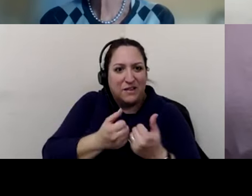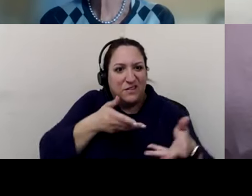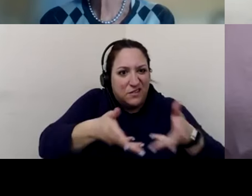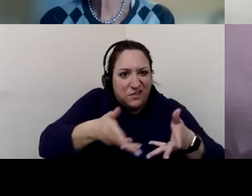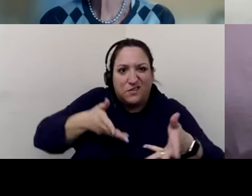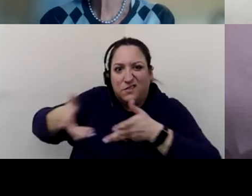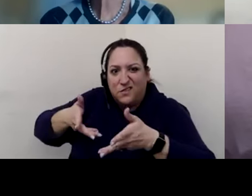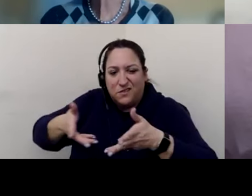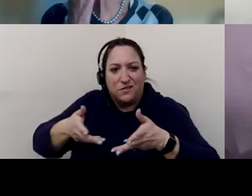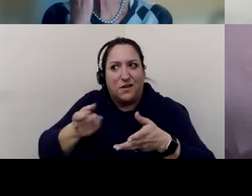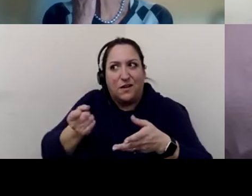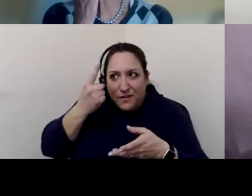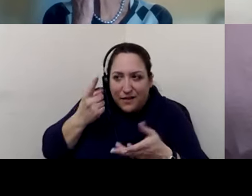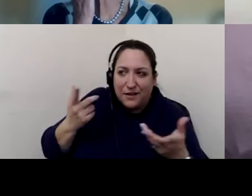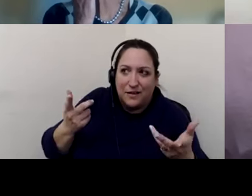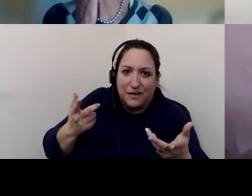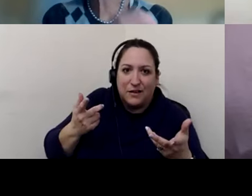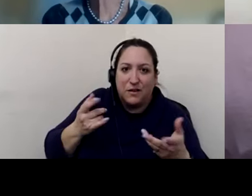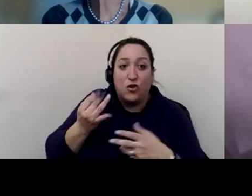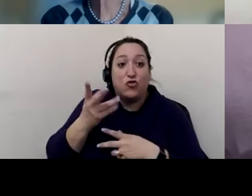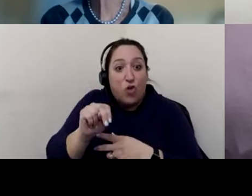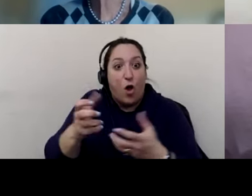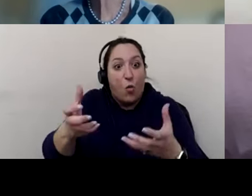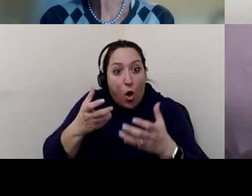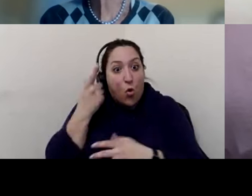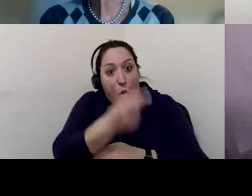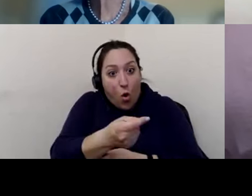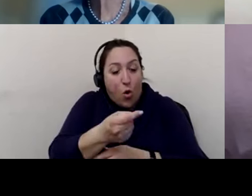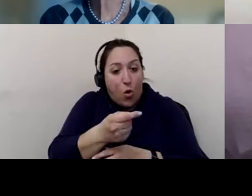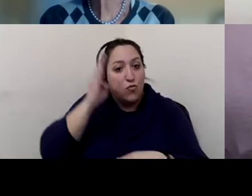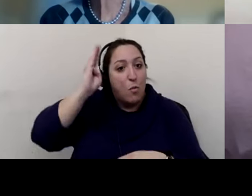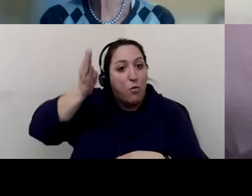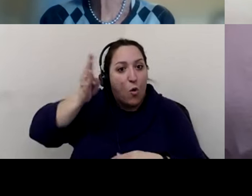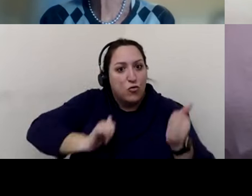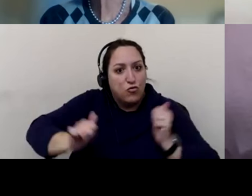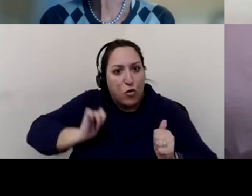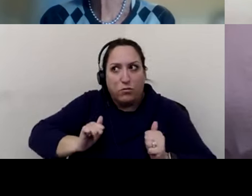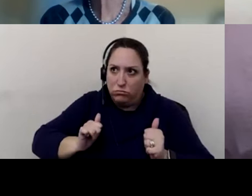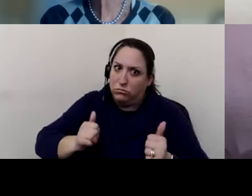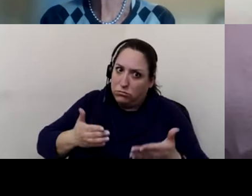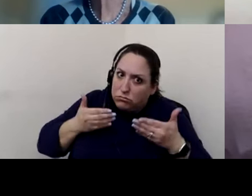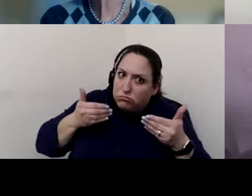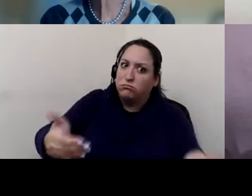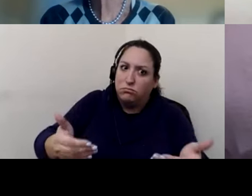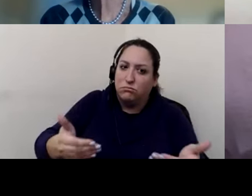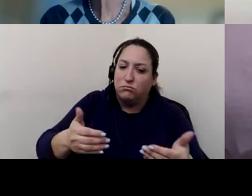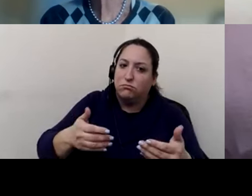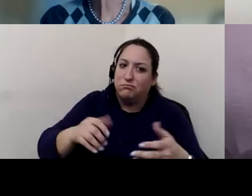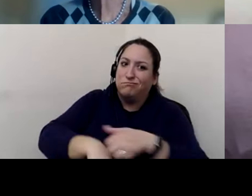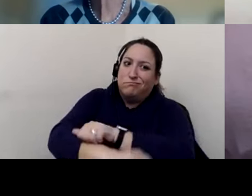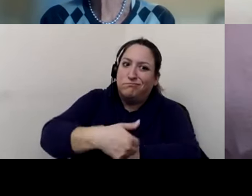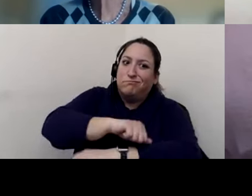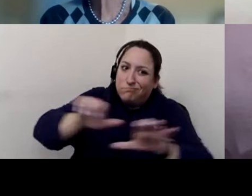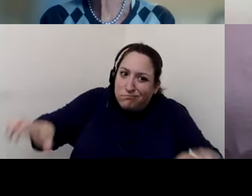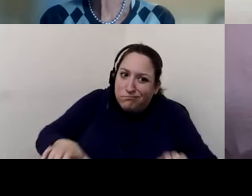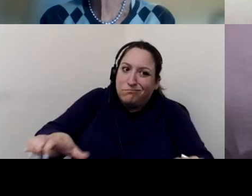that, you know, if John wants to go to a Broadway show, we should be making every effort to make that